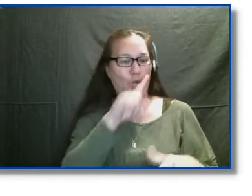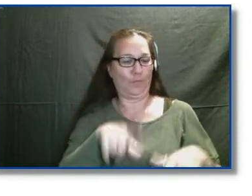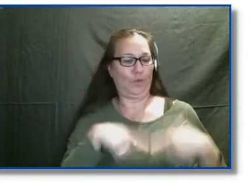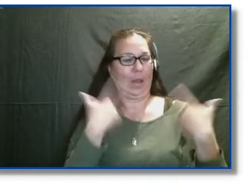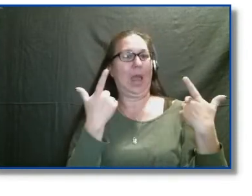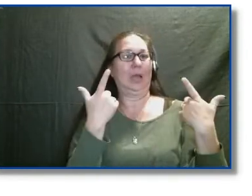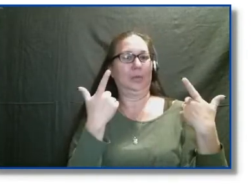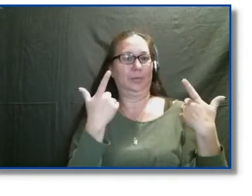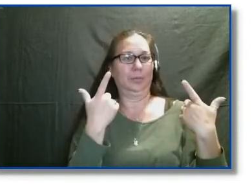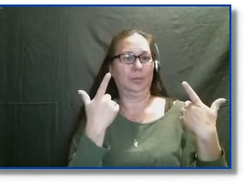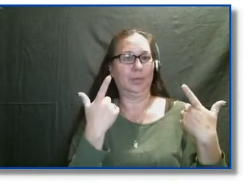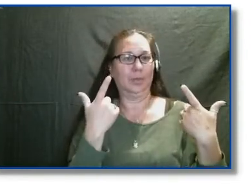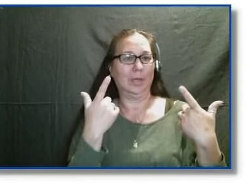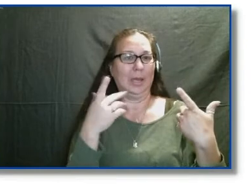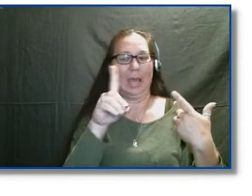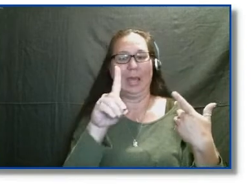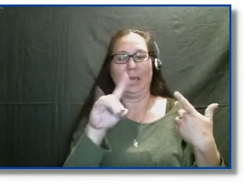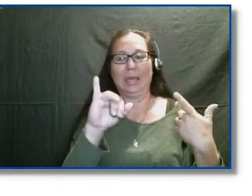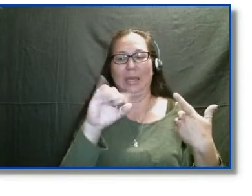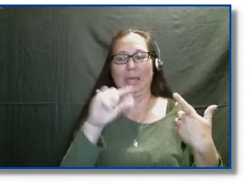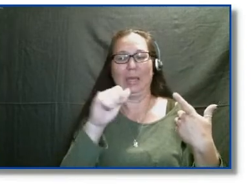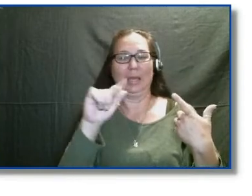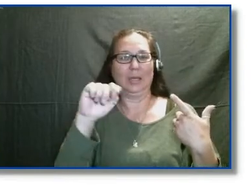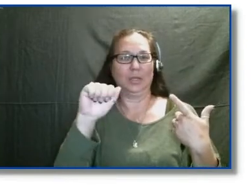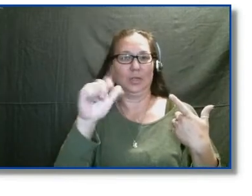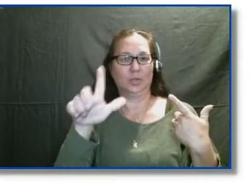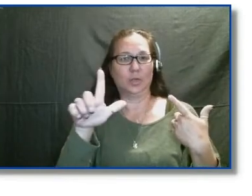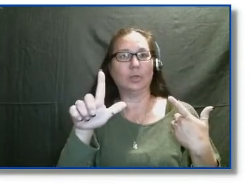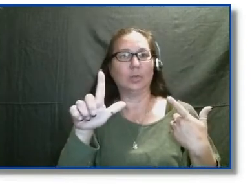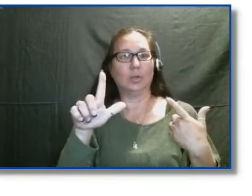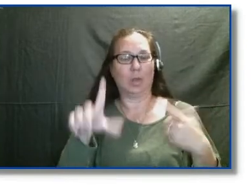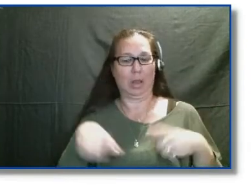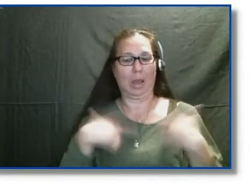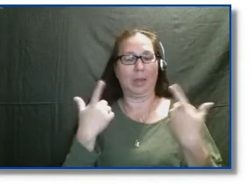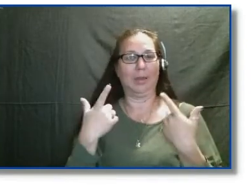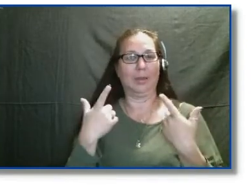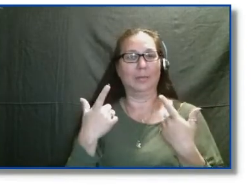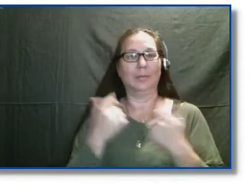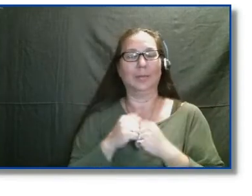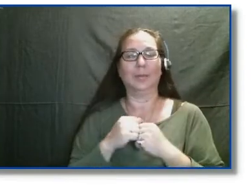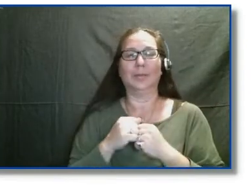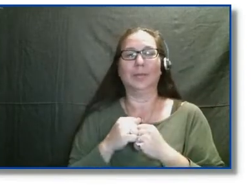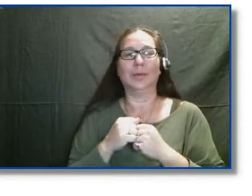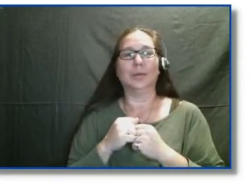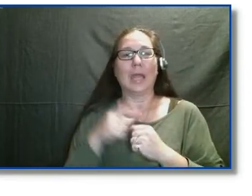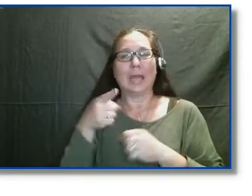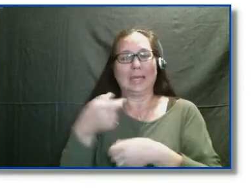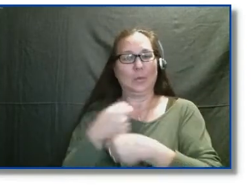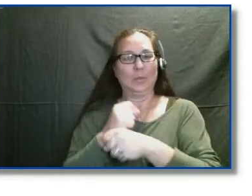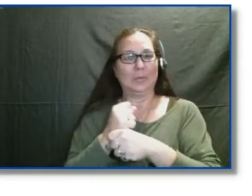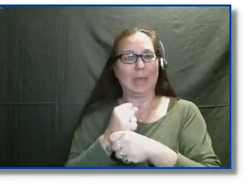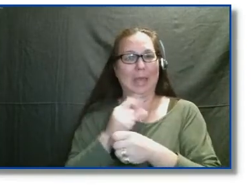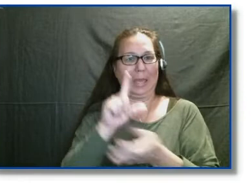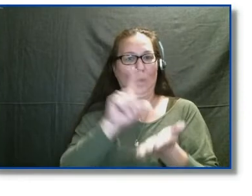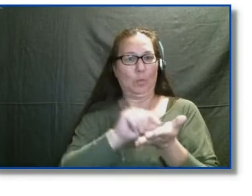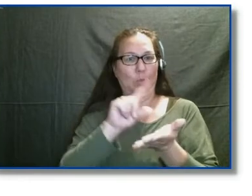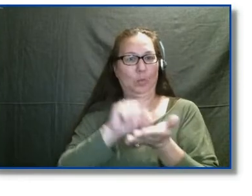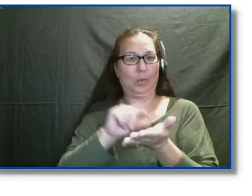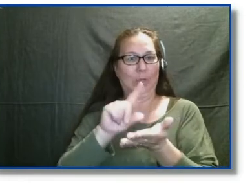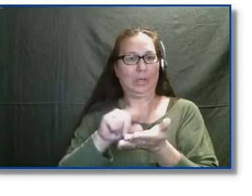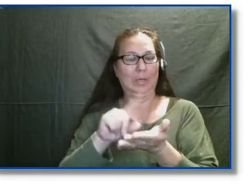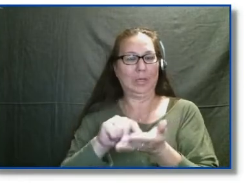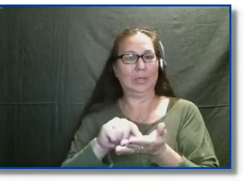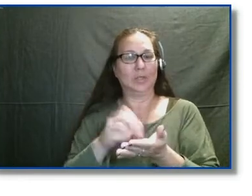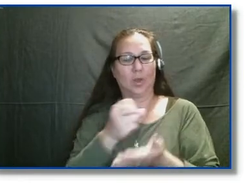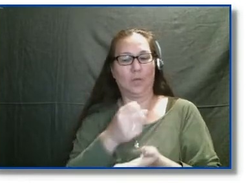So he was, quote unquote, growing digital organisms, and he was making printouts every few